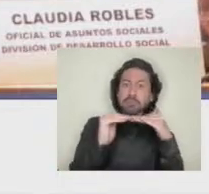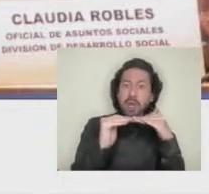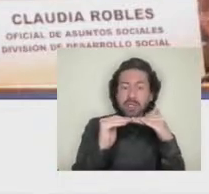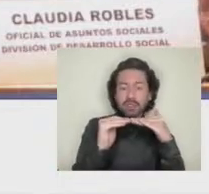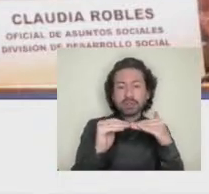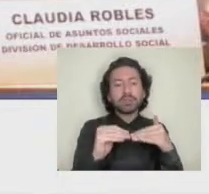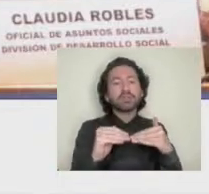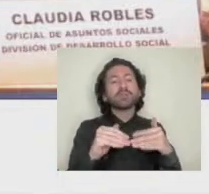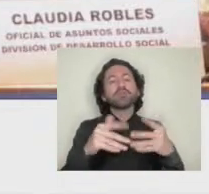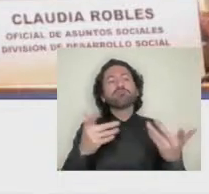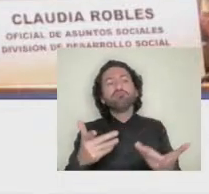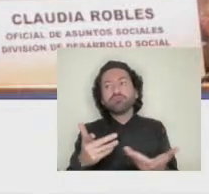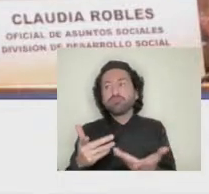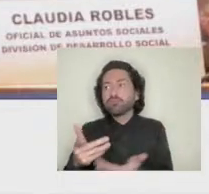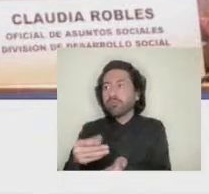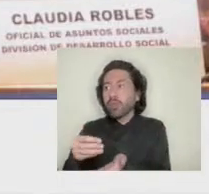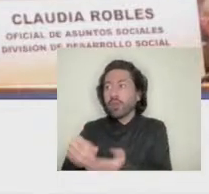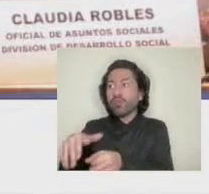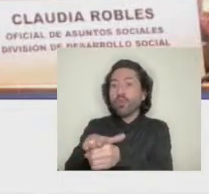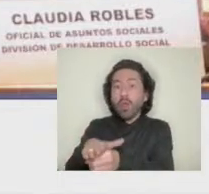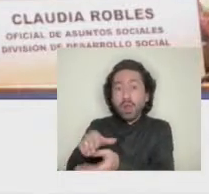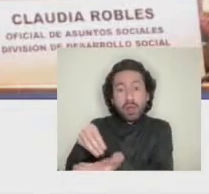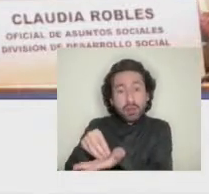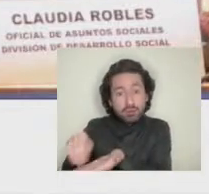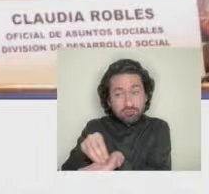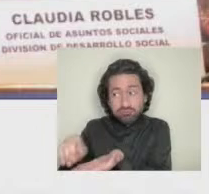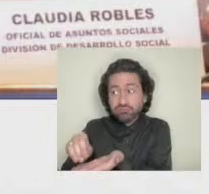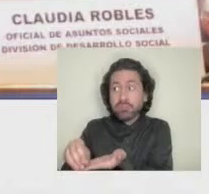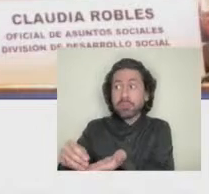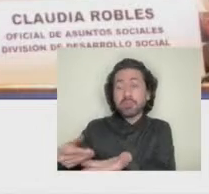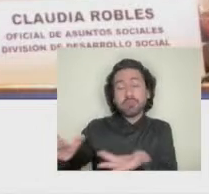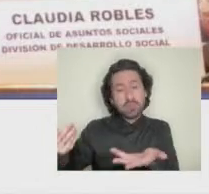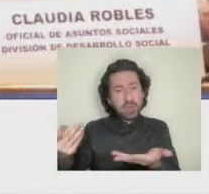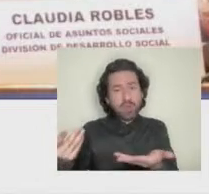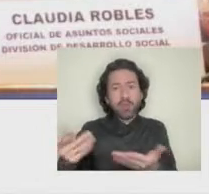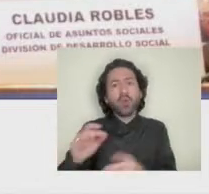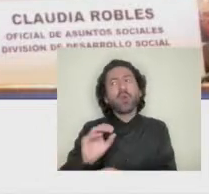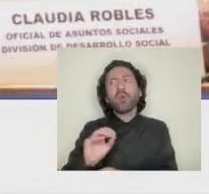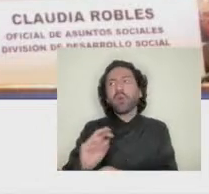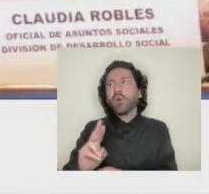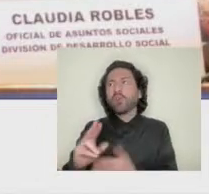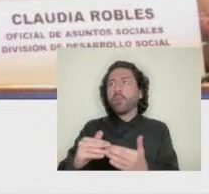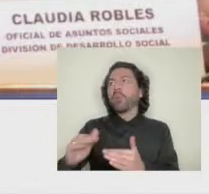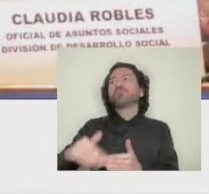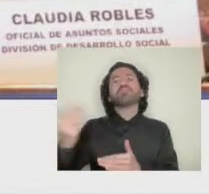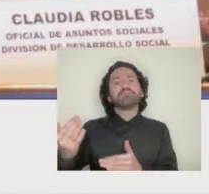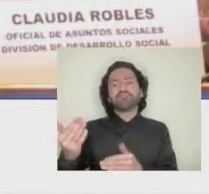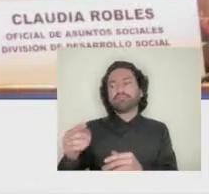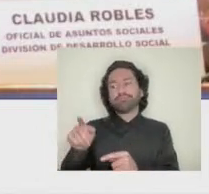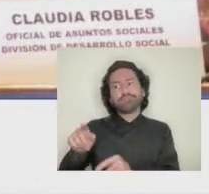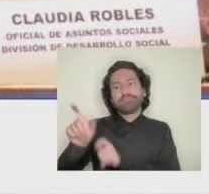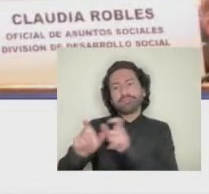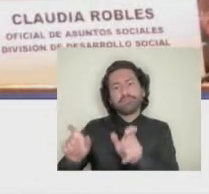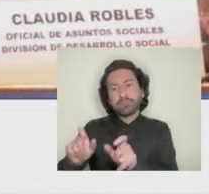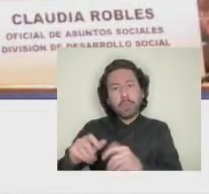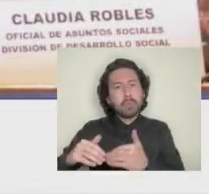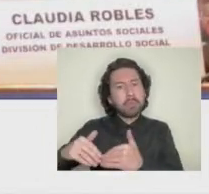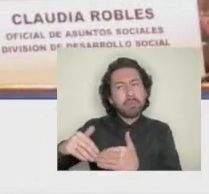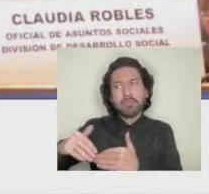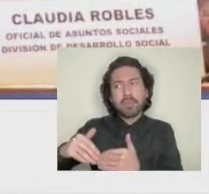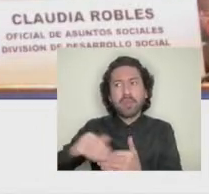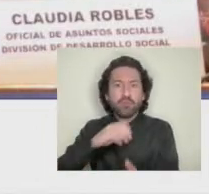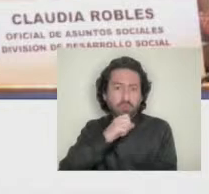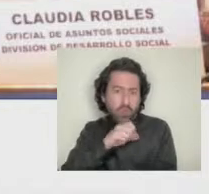the encouragement of local economy and consumption, even in other factors that go beyond the situation of older persons.